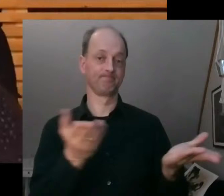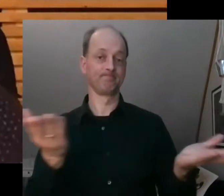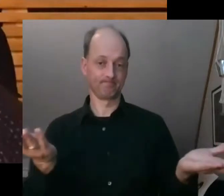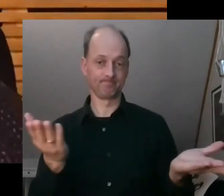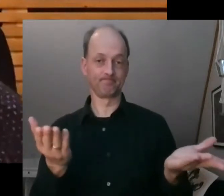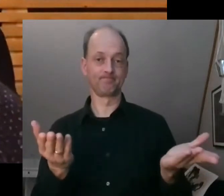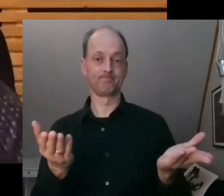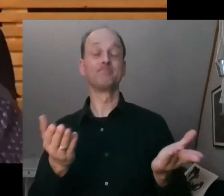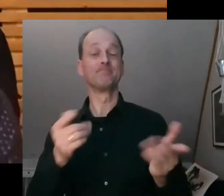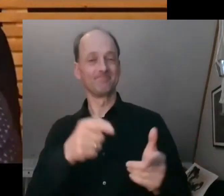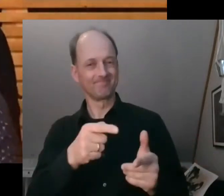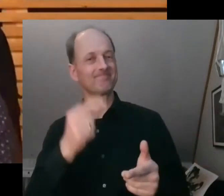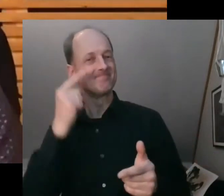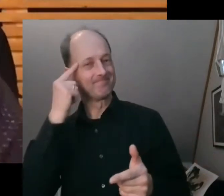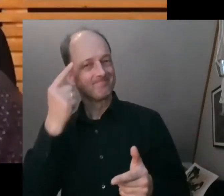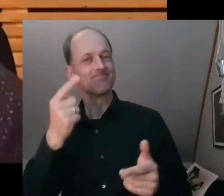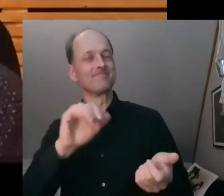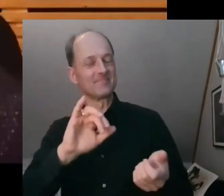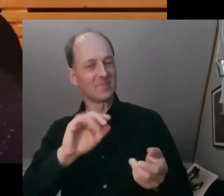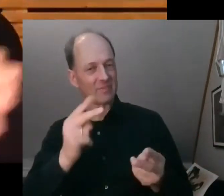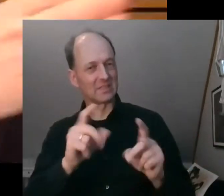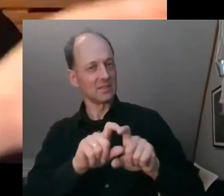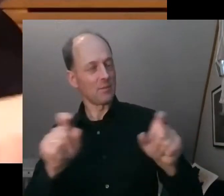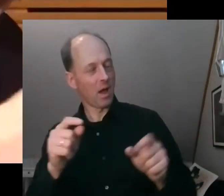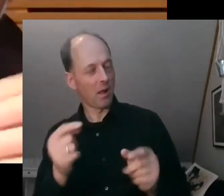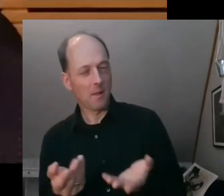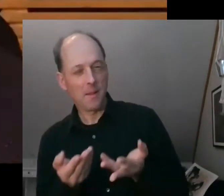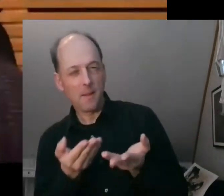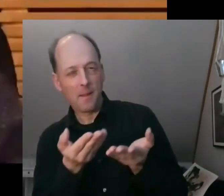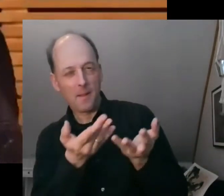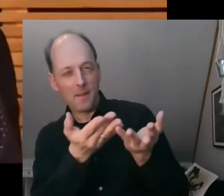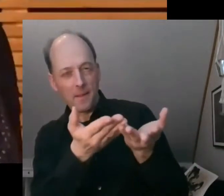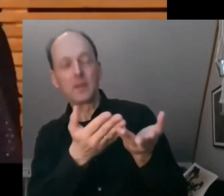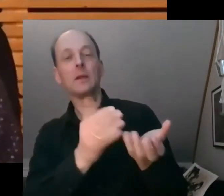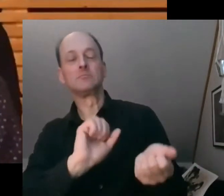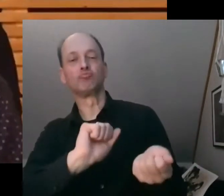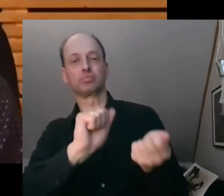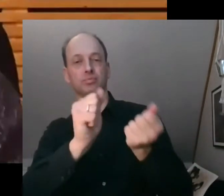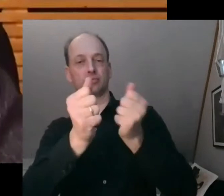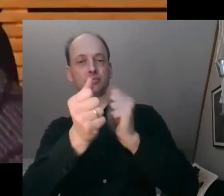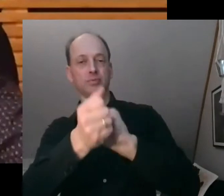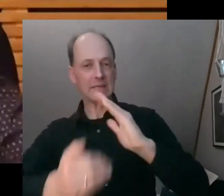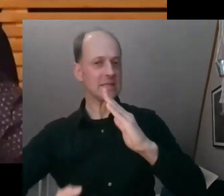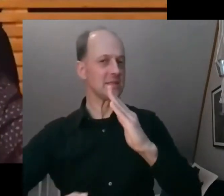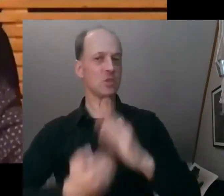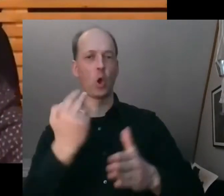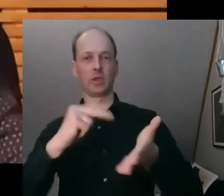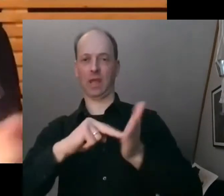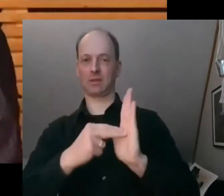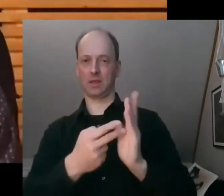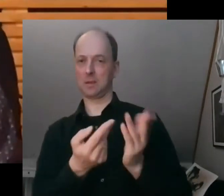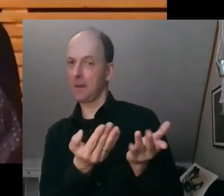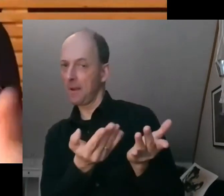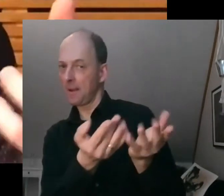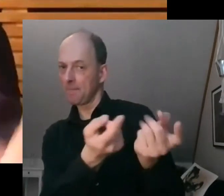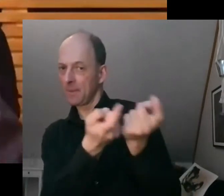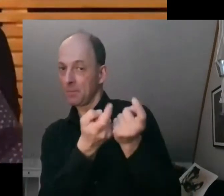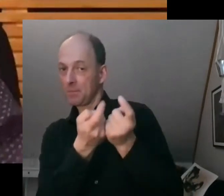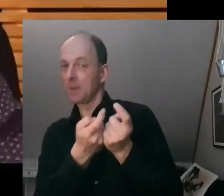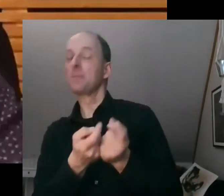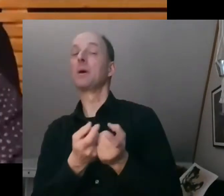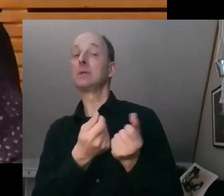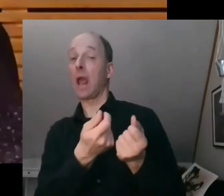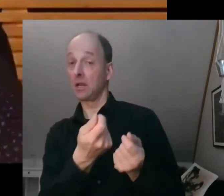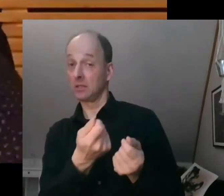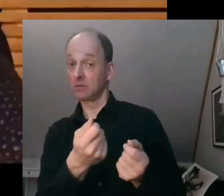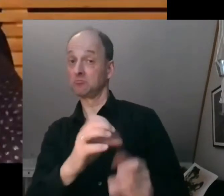our world in a climate-neutral way, we can do this by means of transformation and renovation. And it needs to be implemented, and you